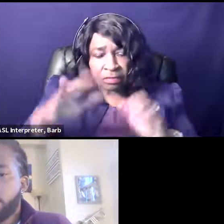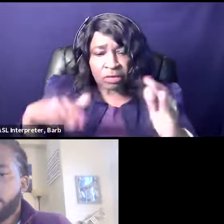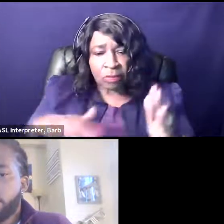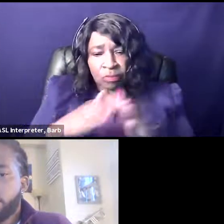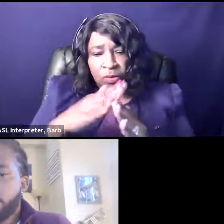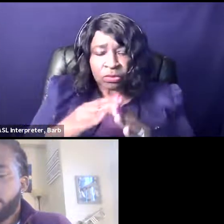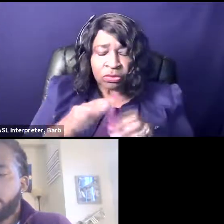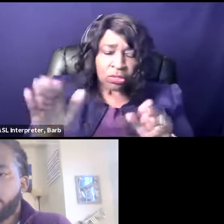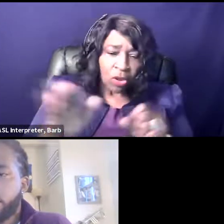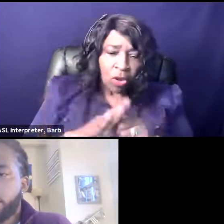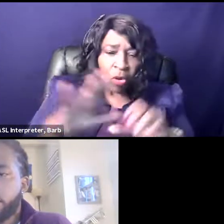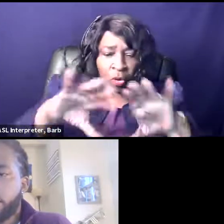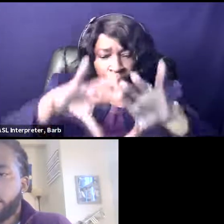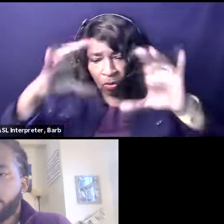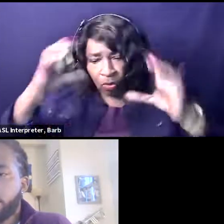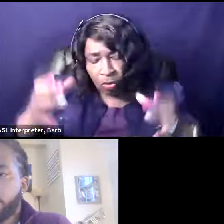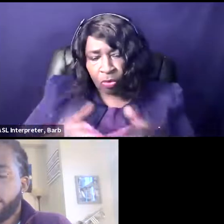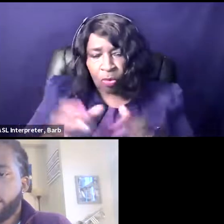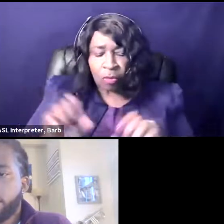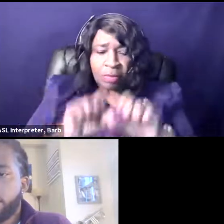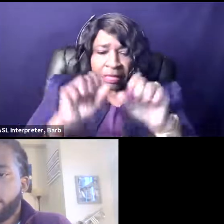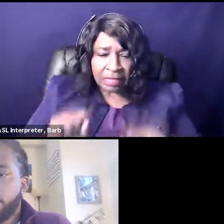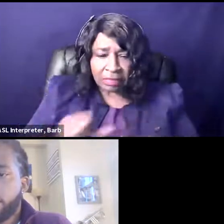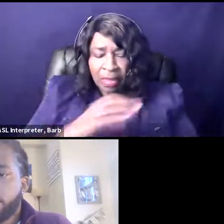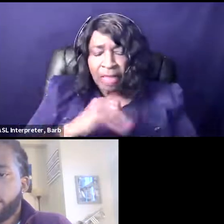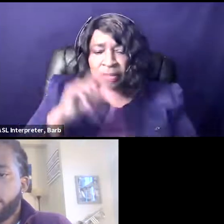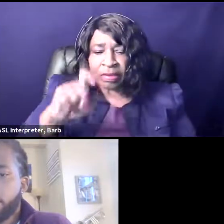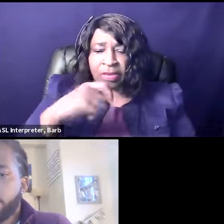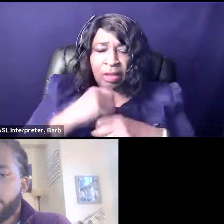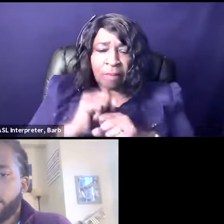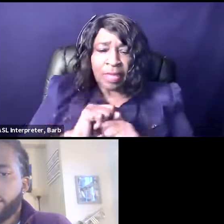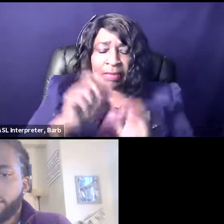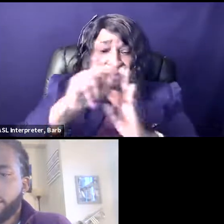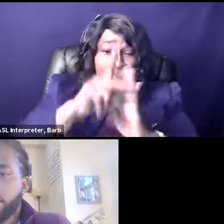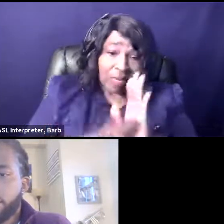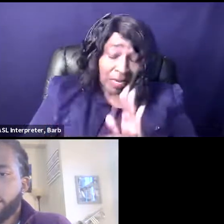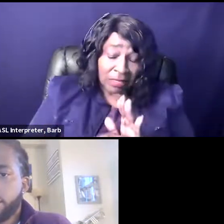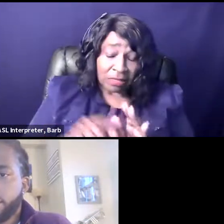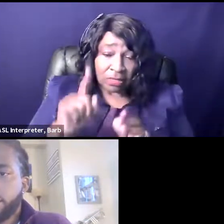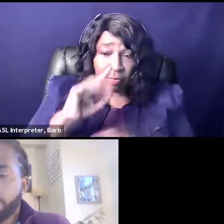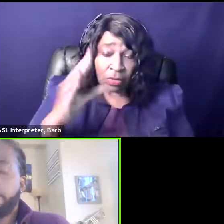some of the policy changes that we need to make would be glaring us in the face.